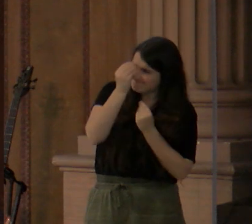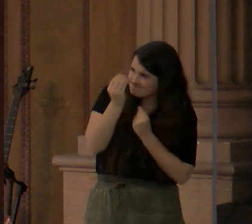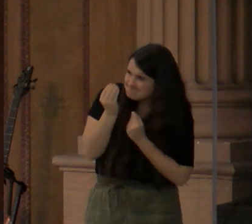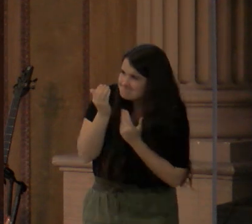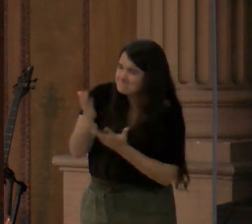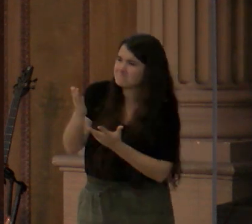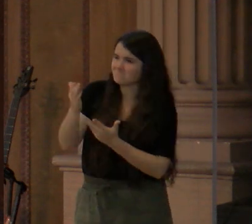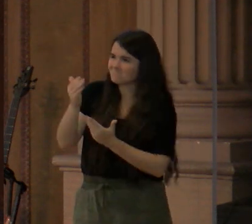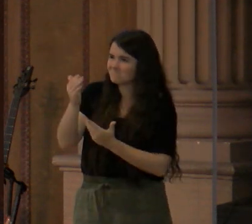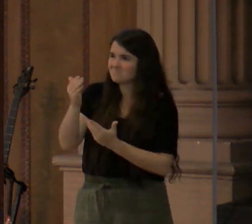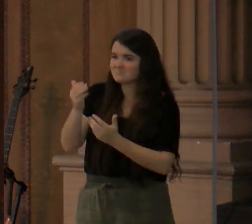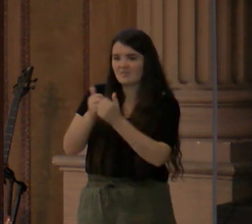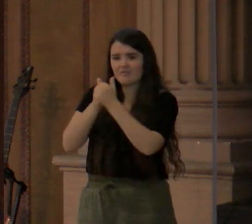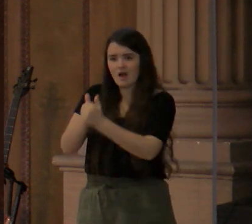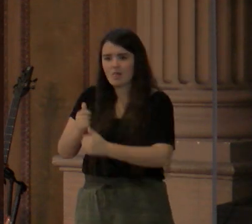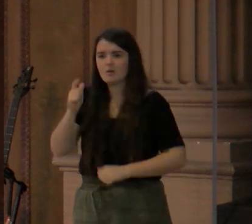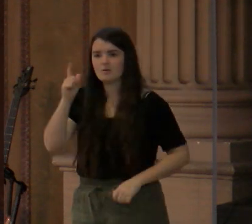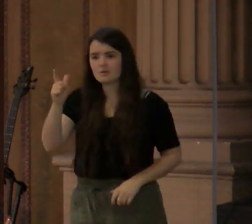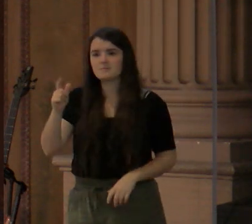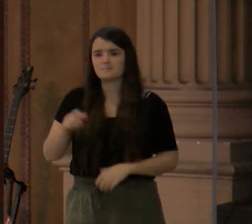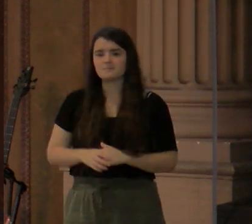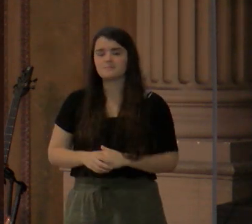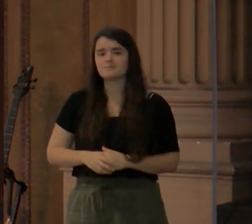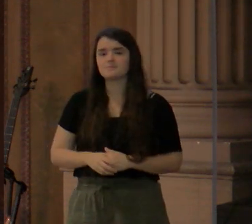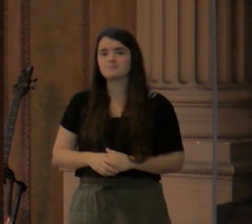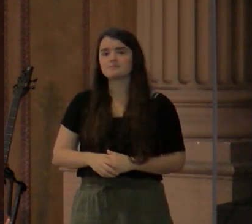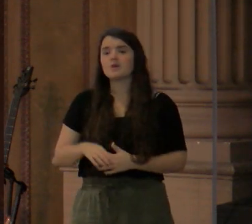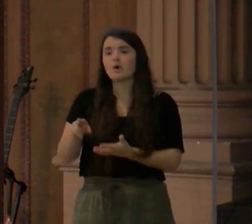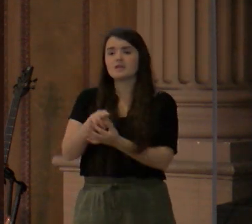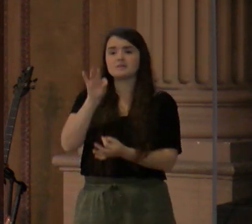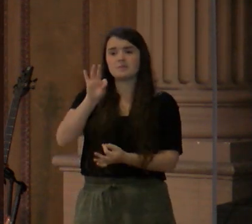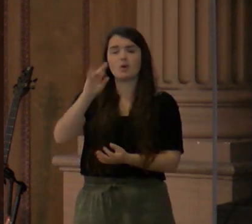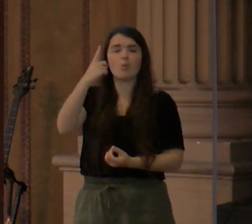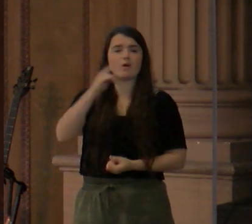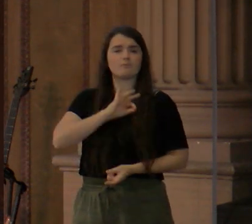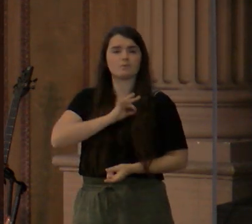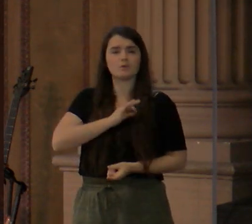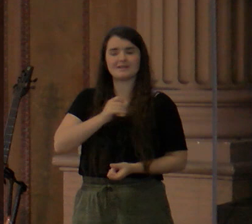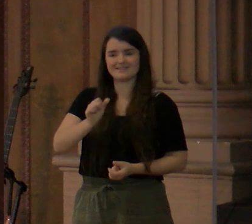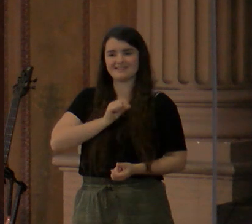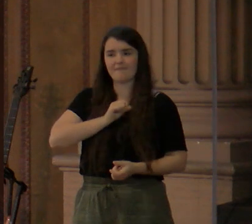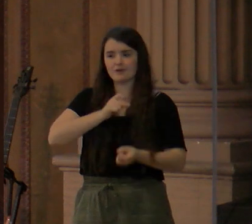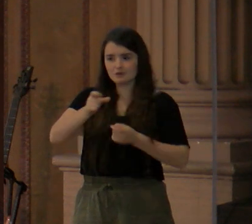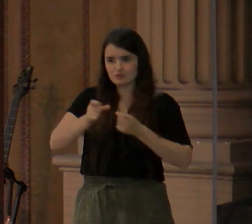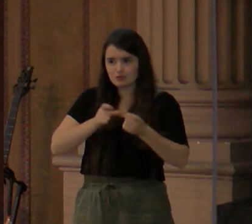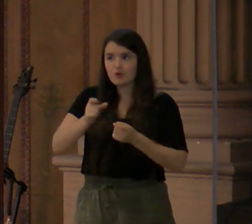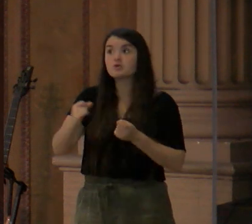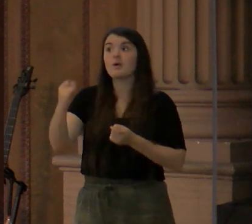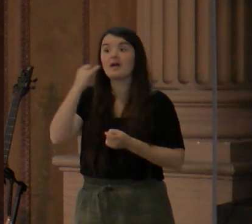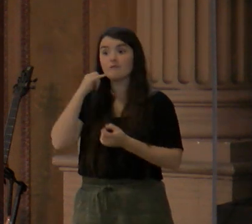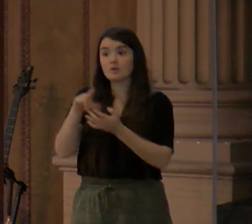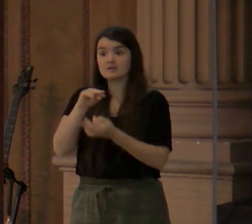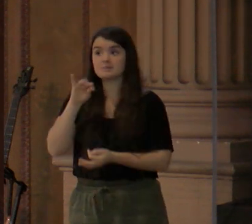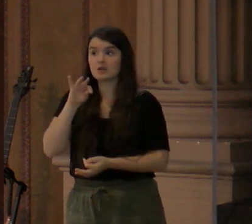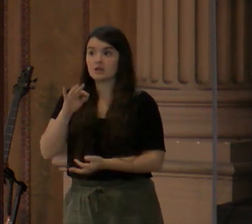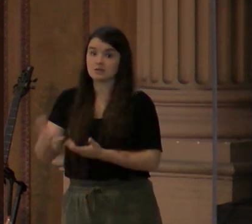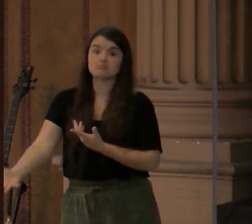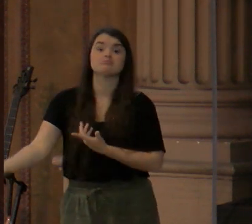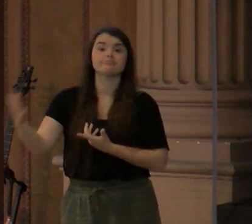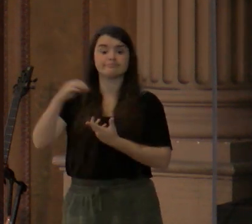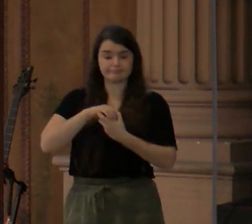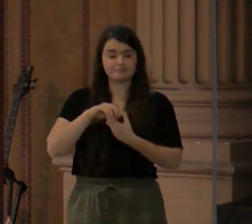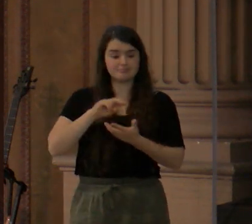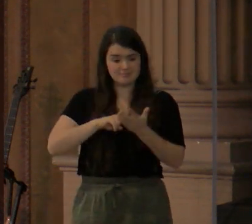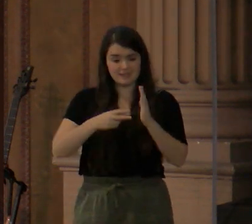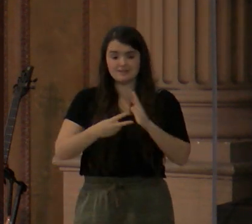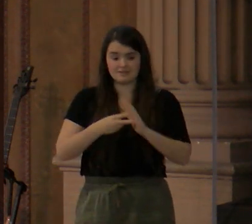The fruit of the Spirit is self-control. And so if the Spirit is in us, as he is in all Christians, there is self-control that can be manifested in